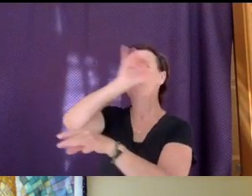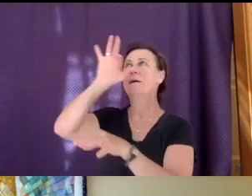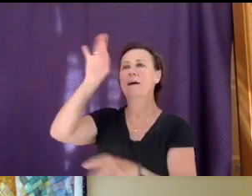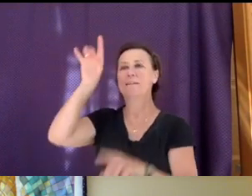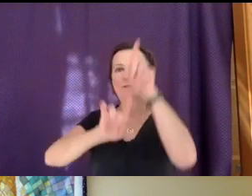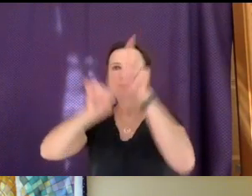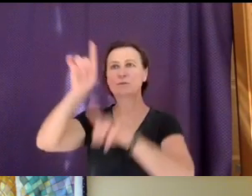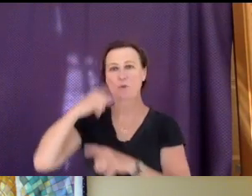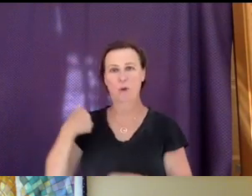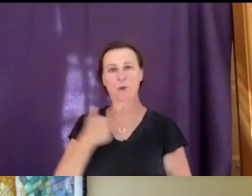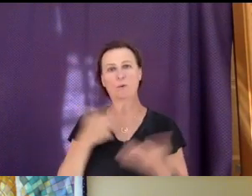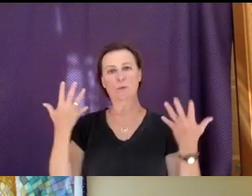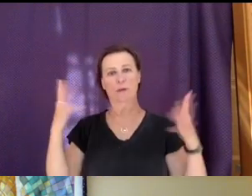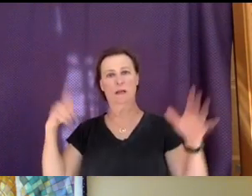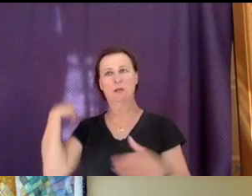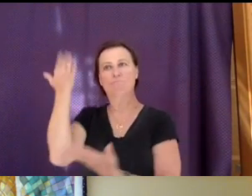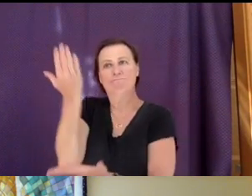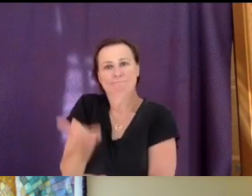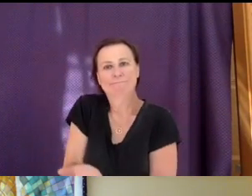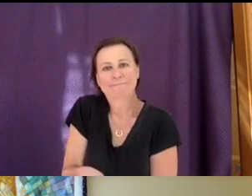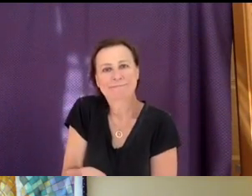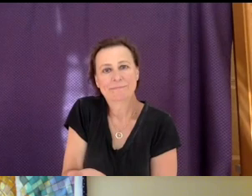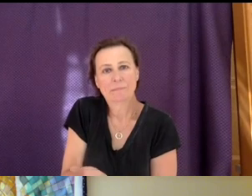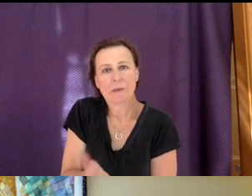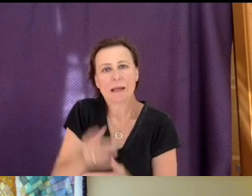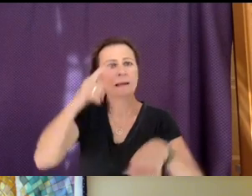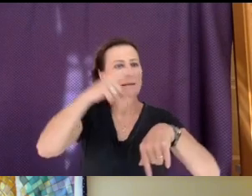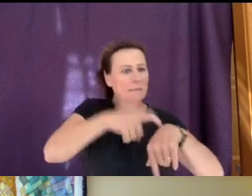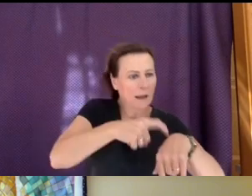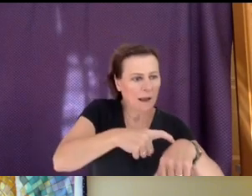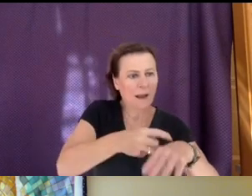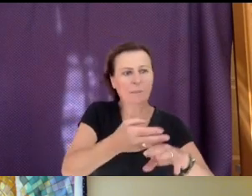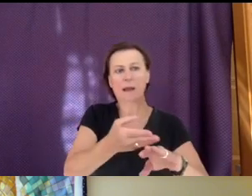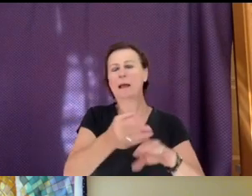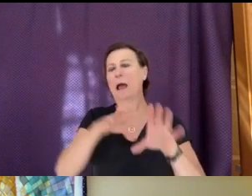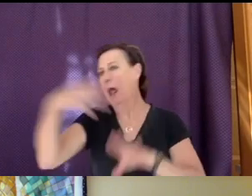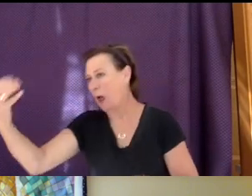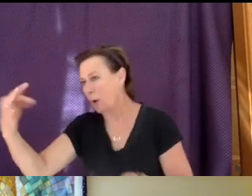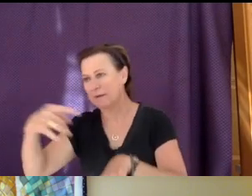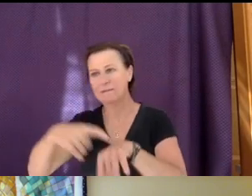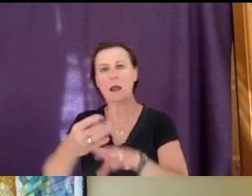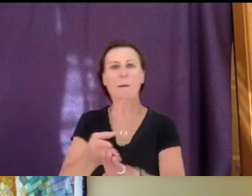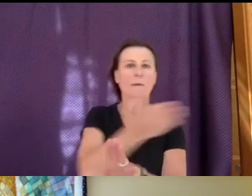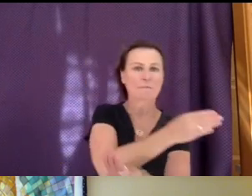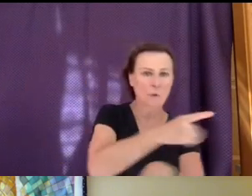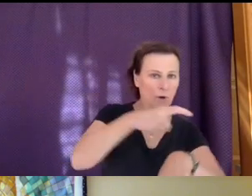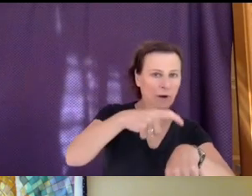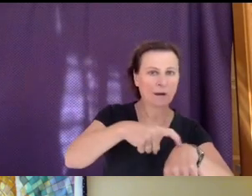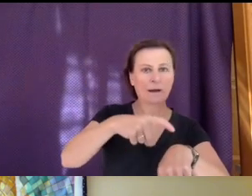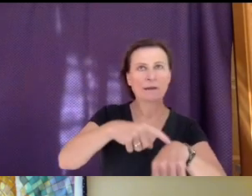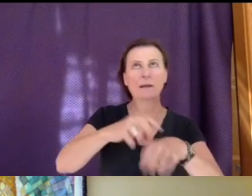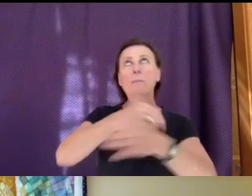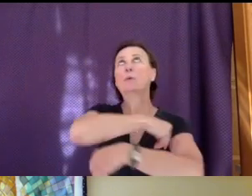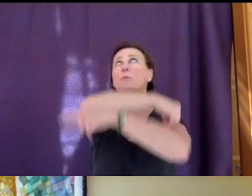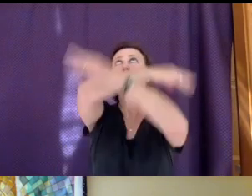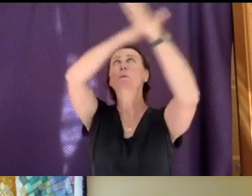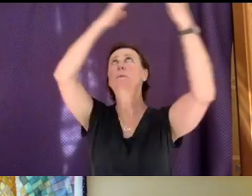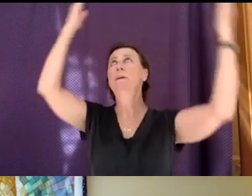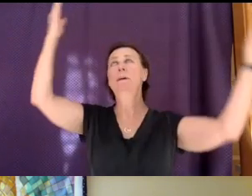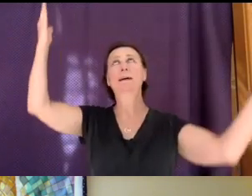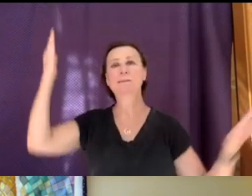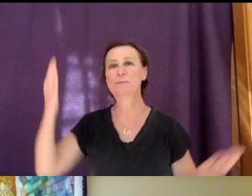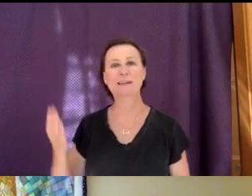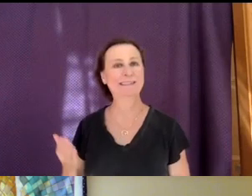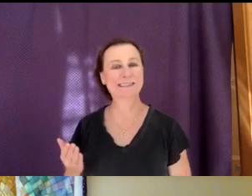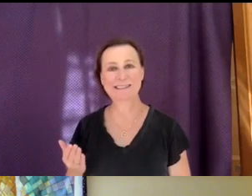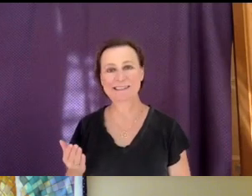come. Time out of time before time, in the vastness of space.